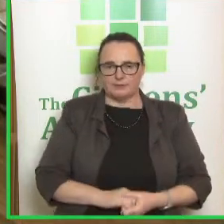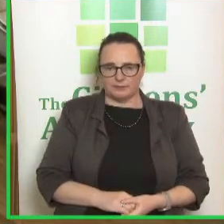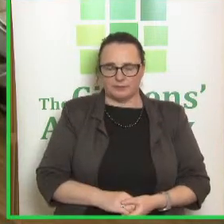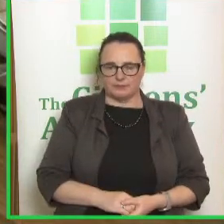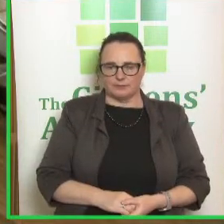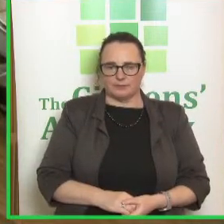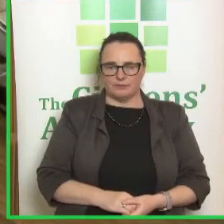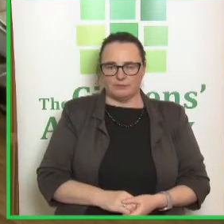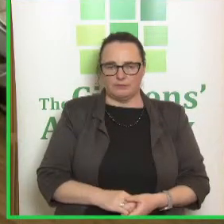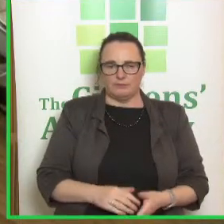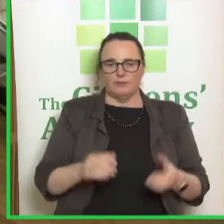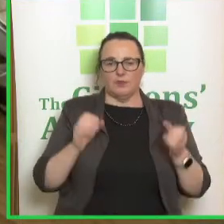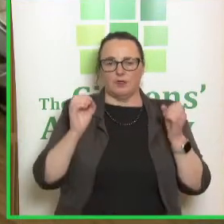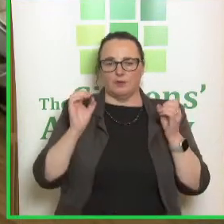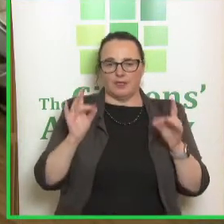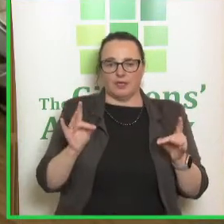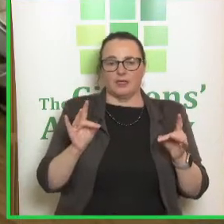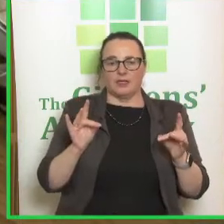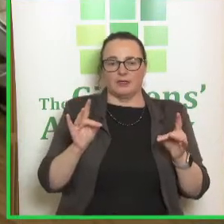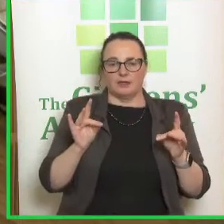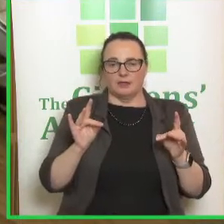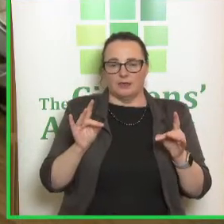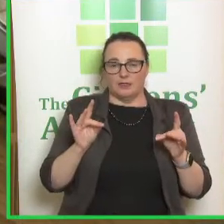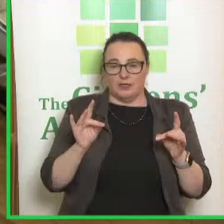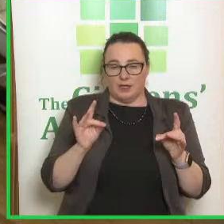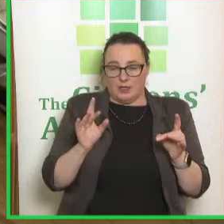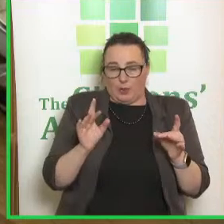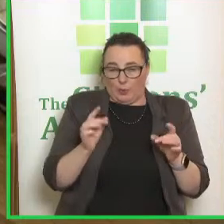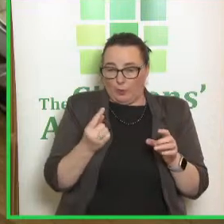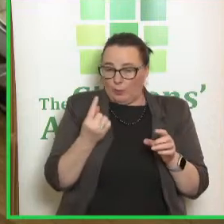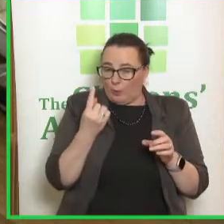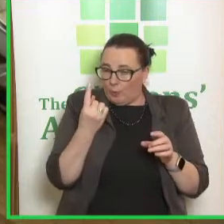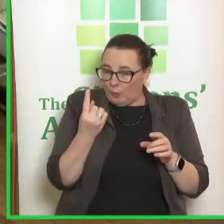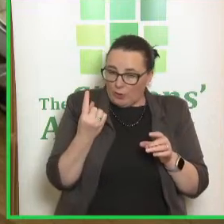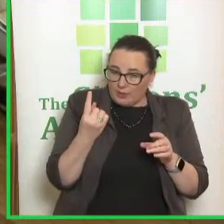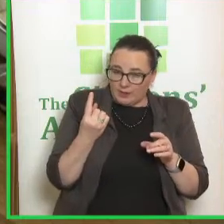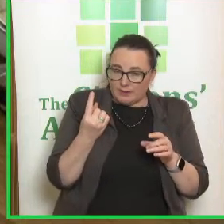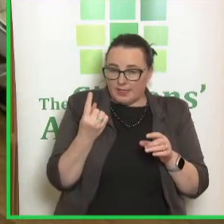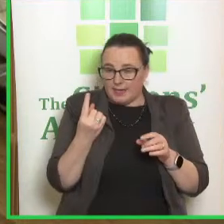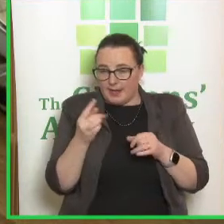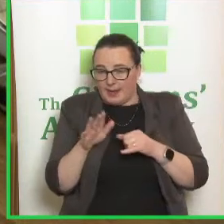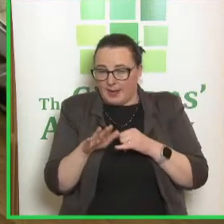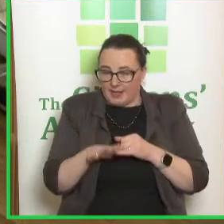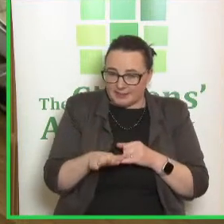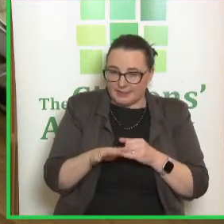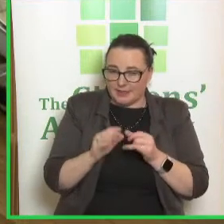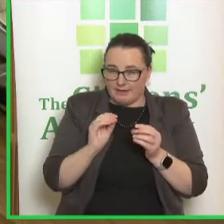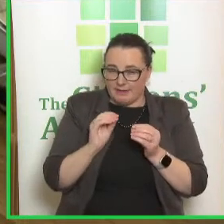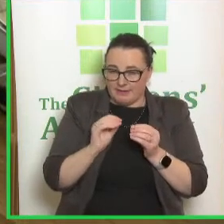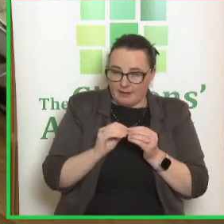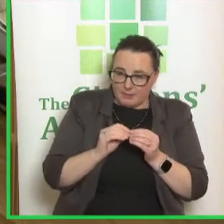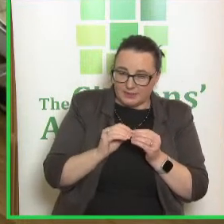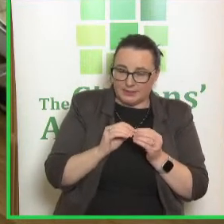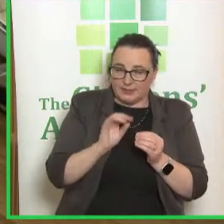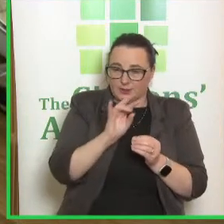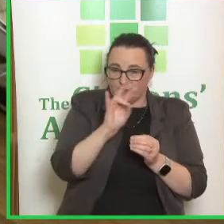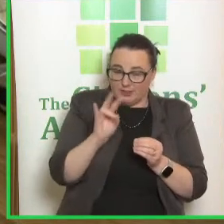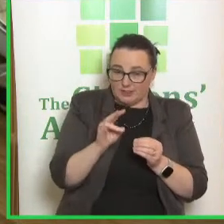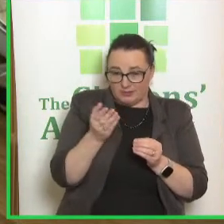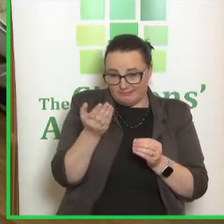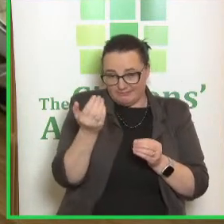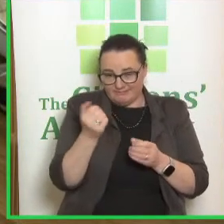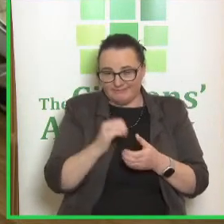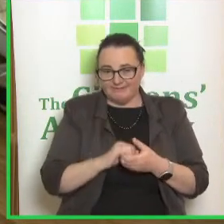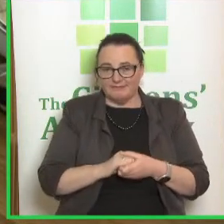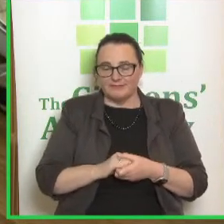Okay. Okay, one very last comment, question. Sorry, now I have to, yeah. Thanks